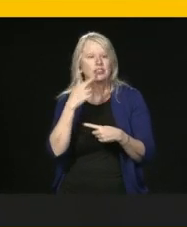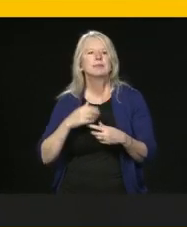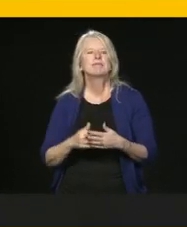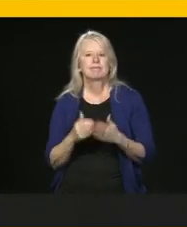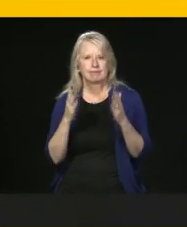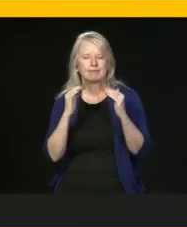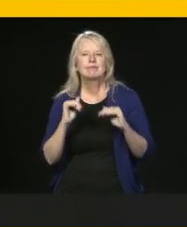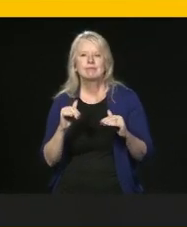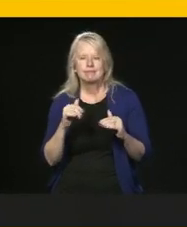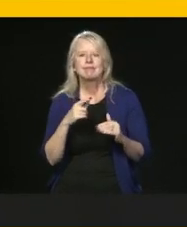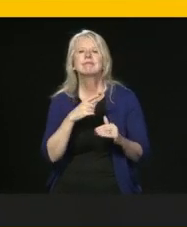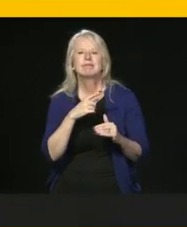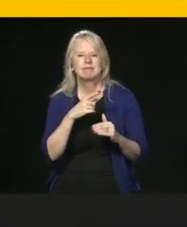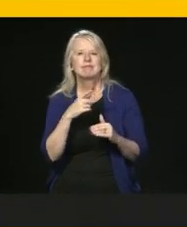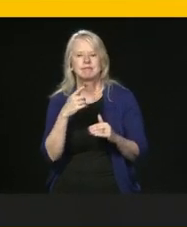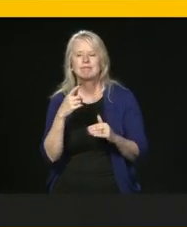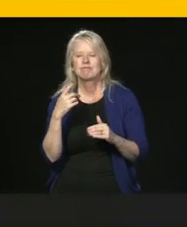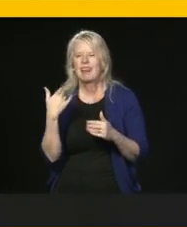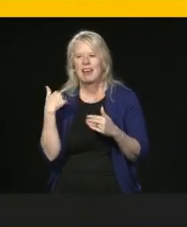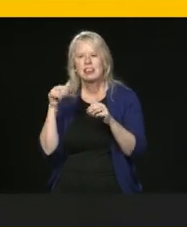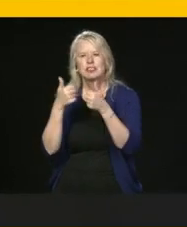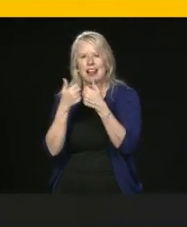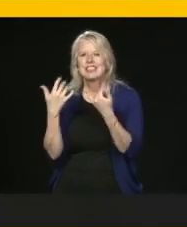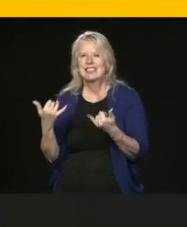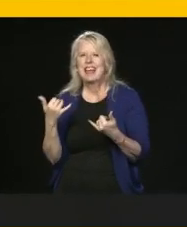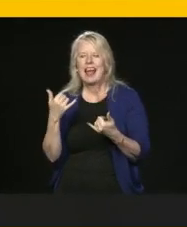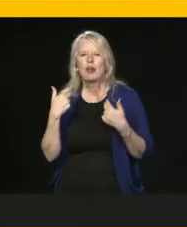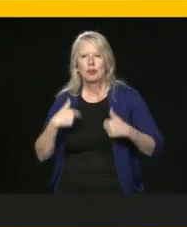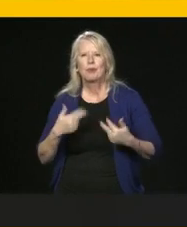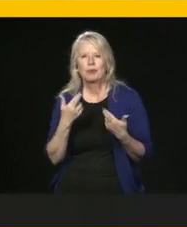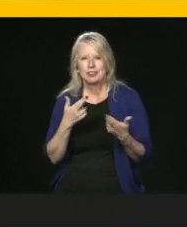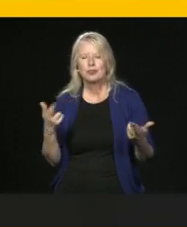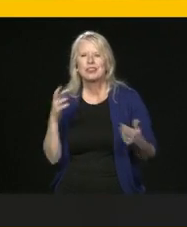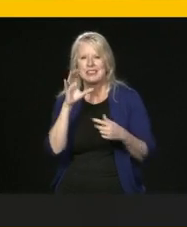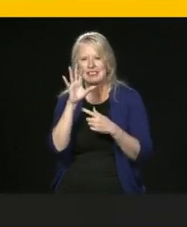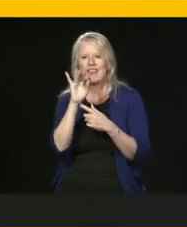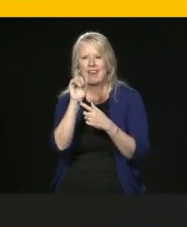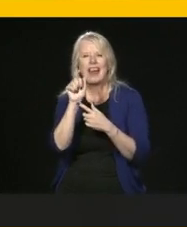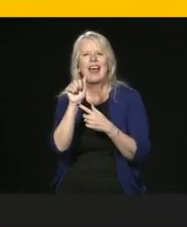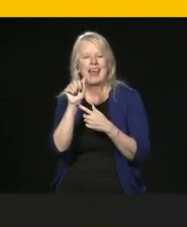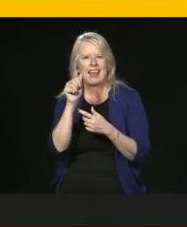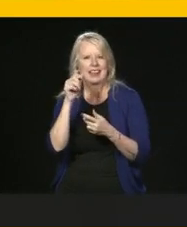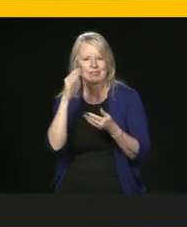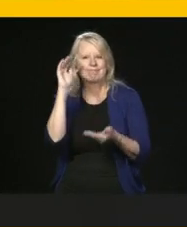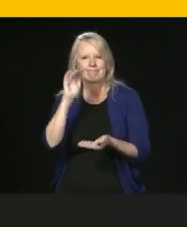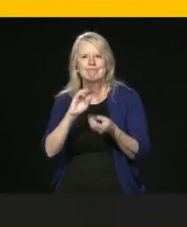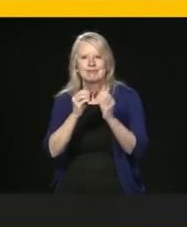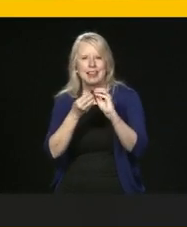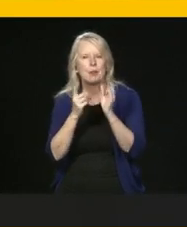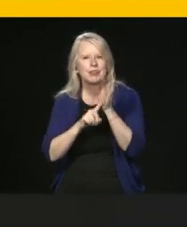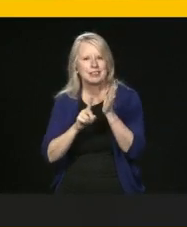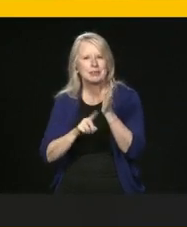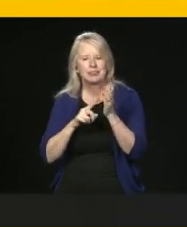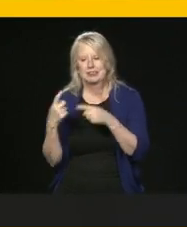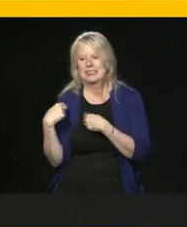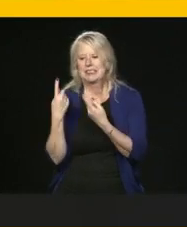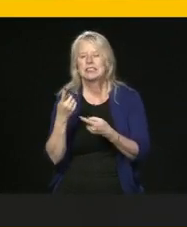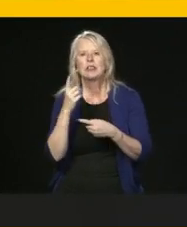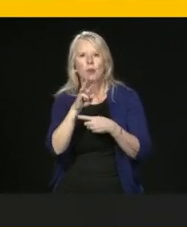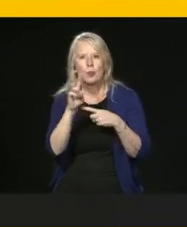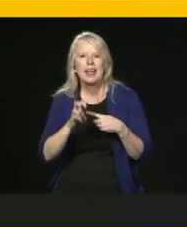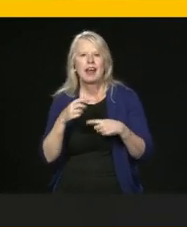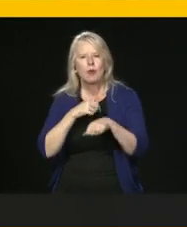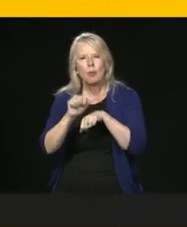at CFIA, mainly for our inspector. The whole weekend, we've been working on it with the collaboration of